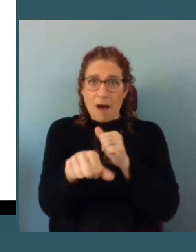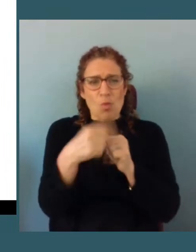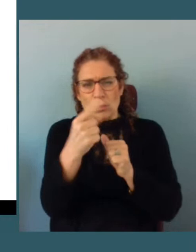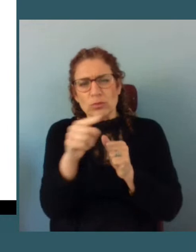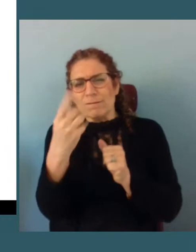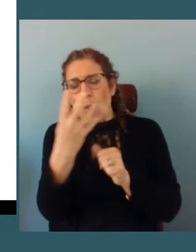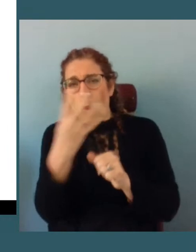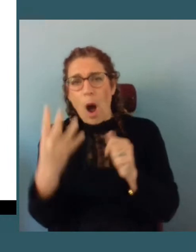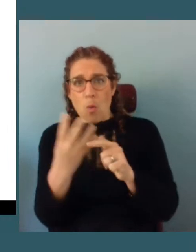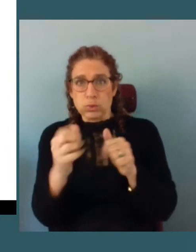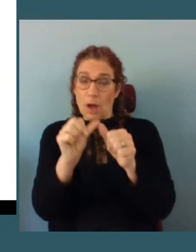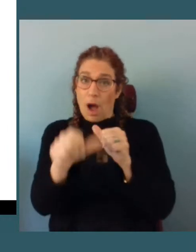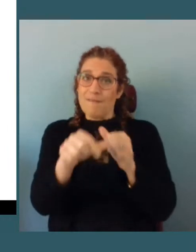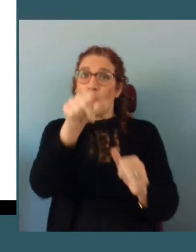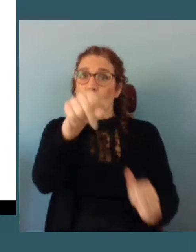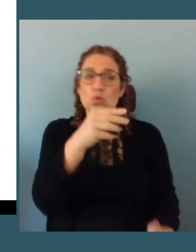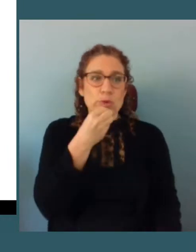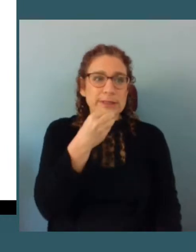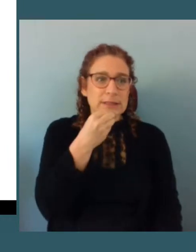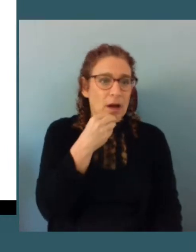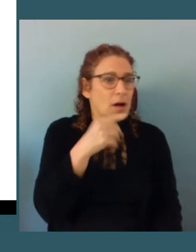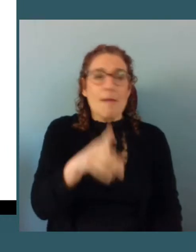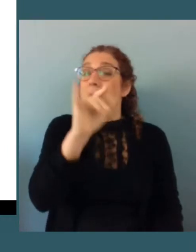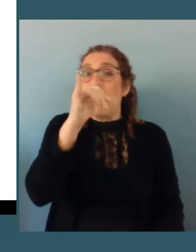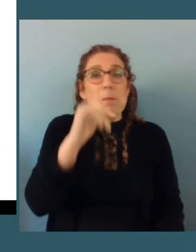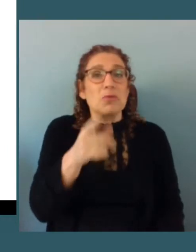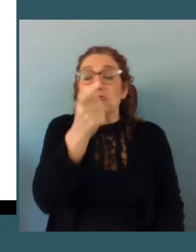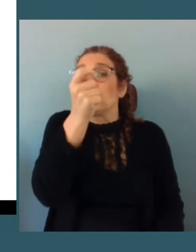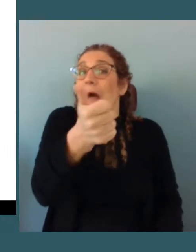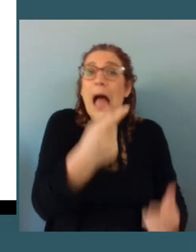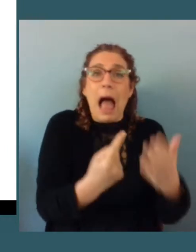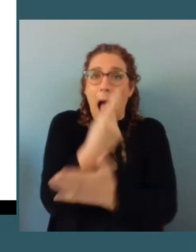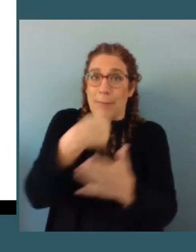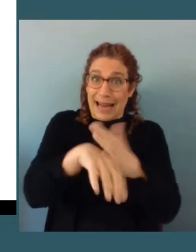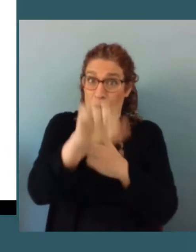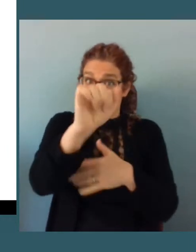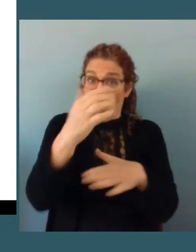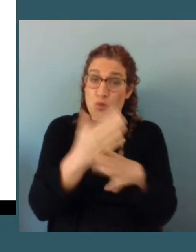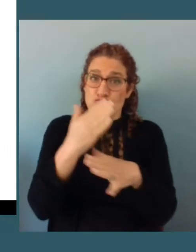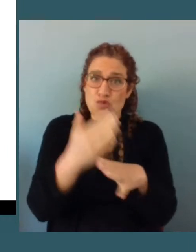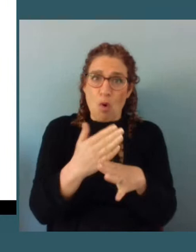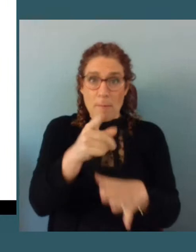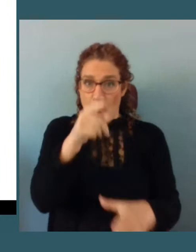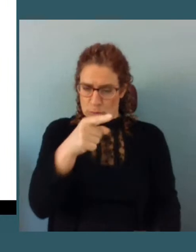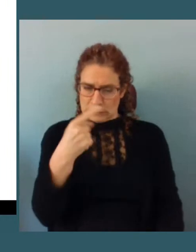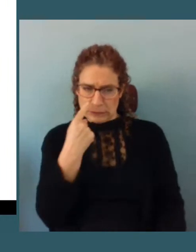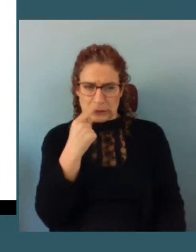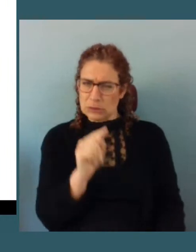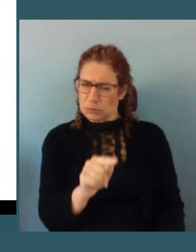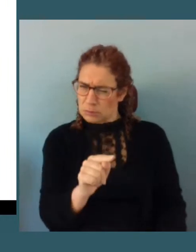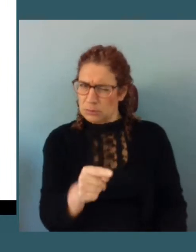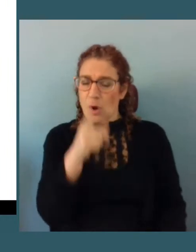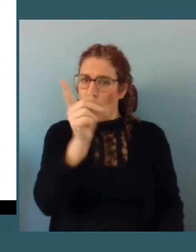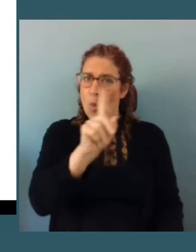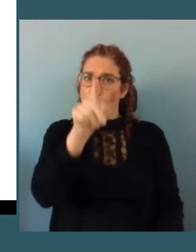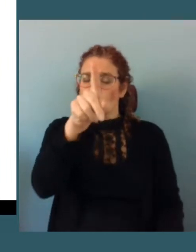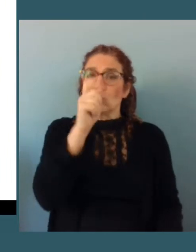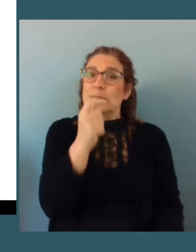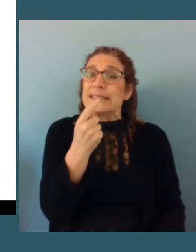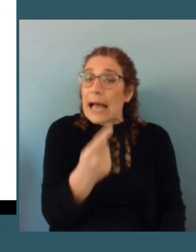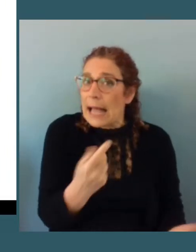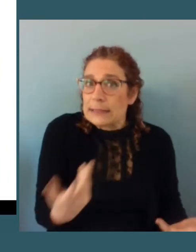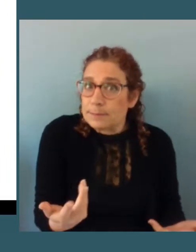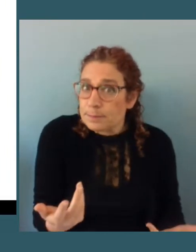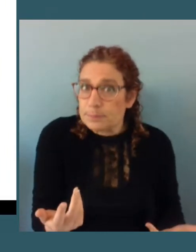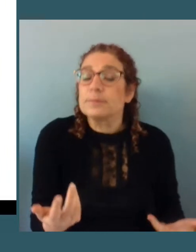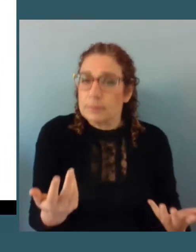career? And what information can you give to families? So both AllergyUK and FPIES-UK have got really useful